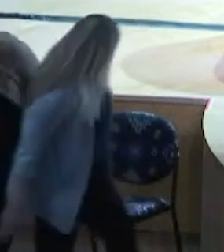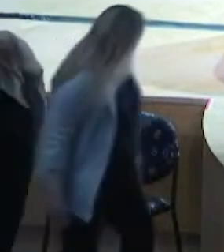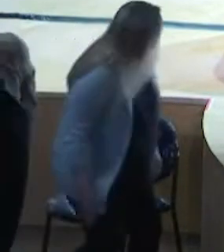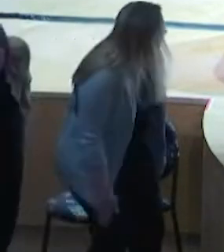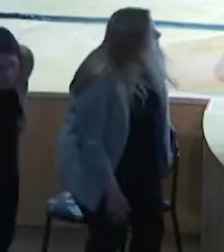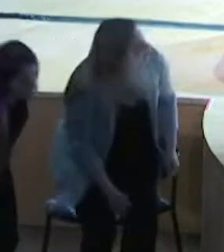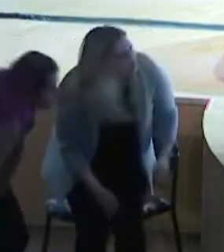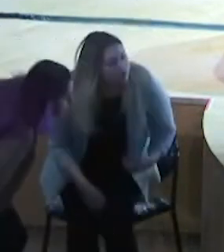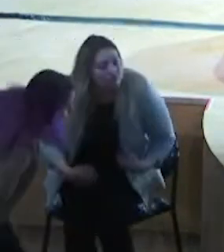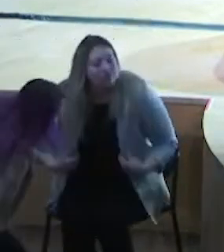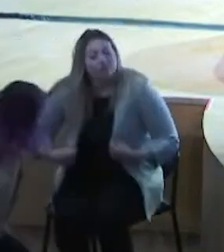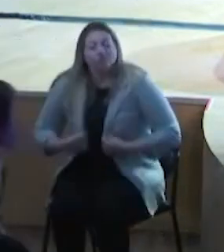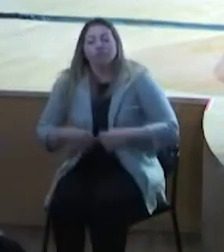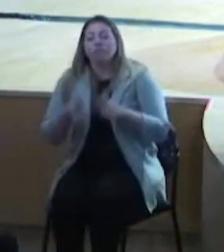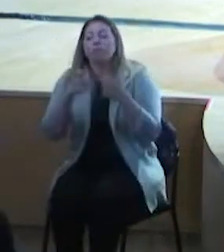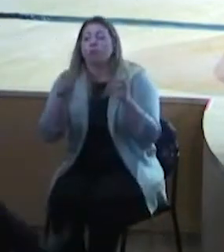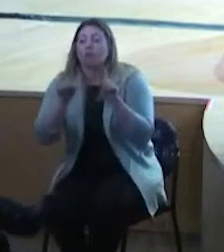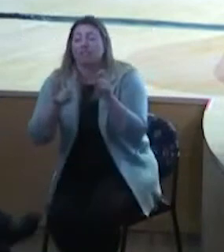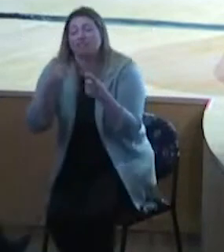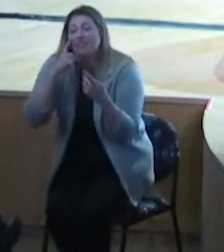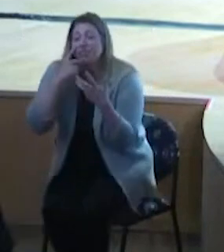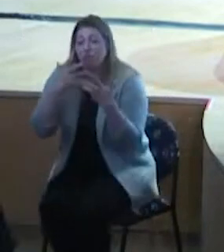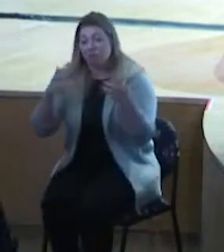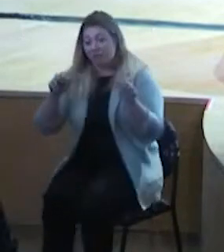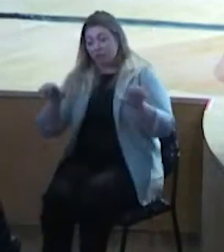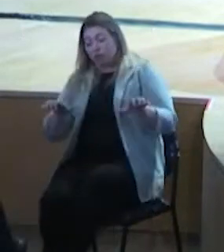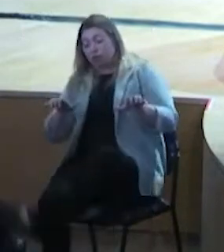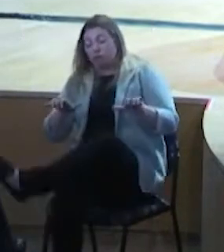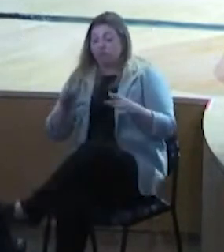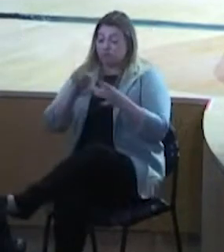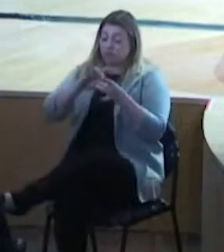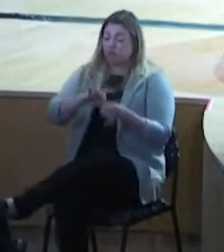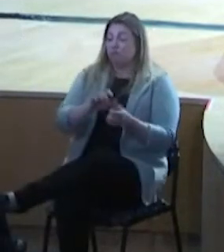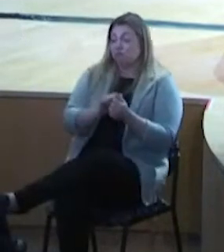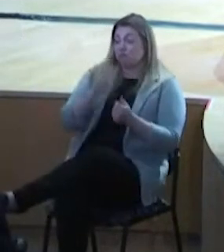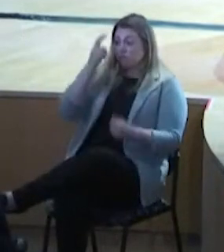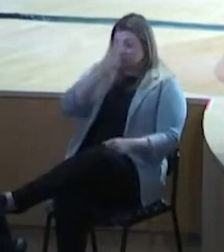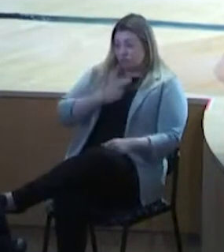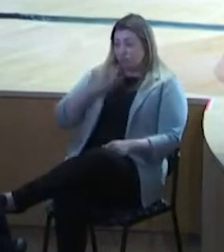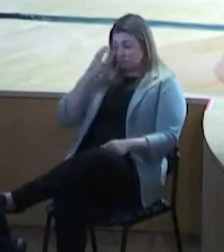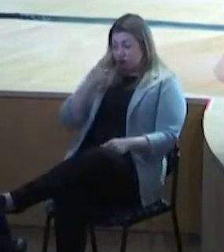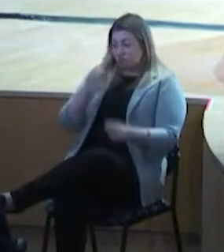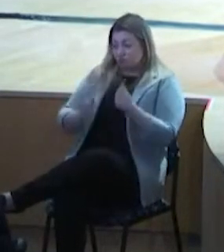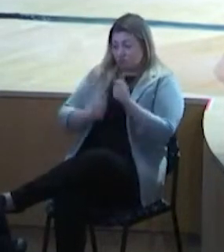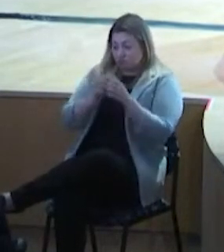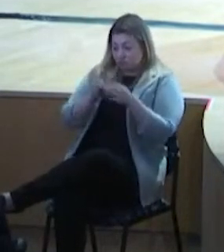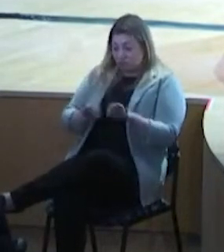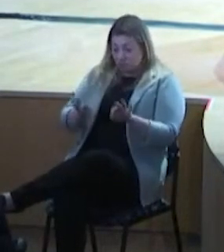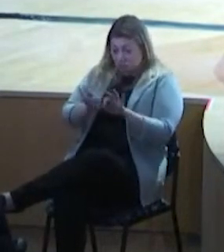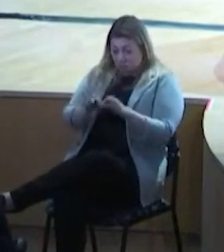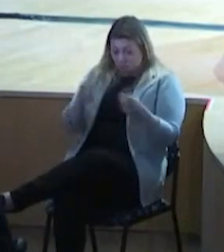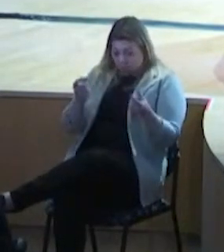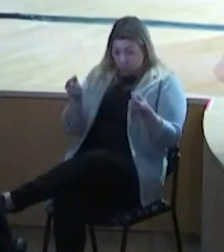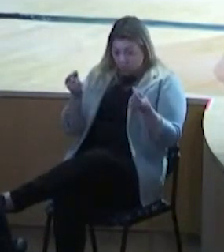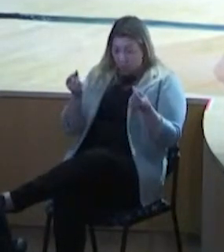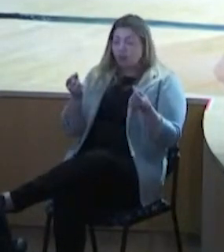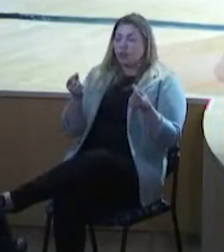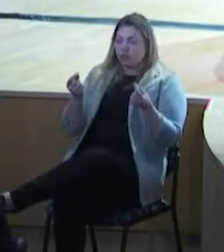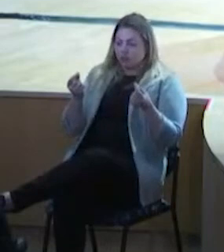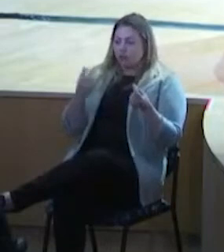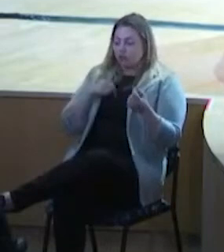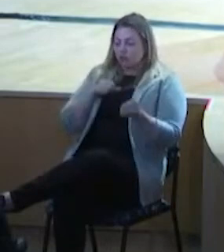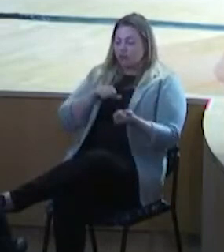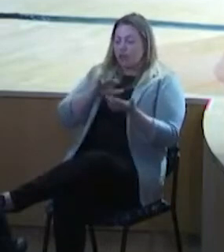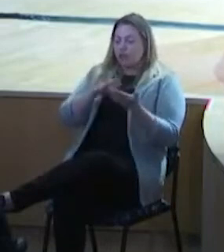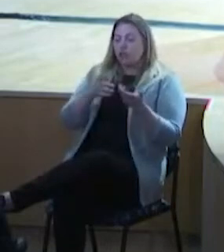I think as it applies to Hawaii, the most important thing, you know, that we're facing right now is trying